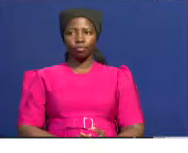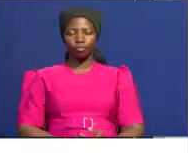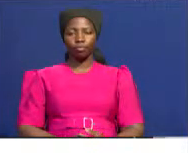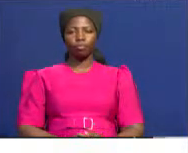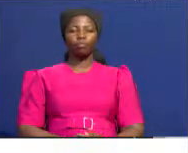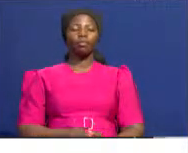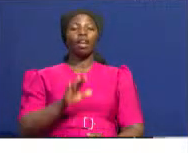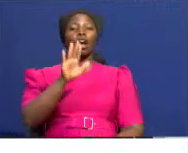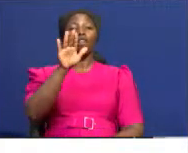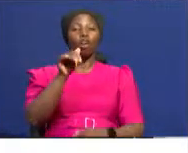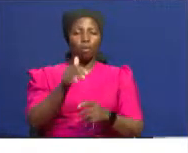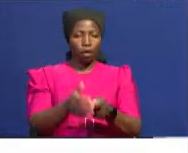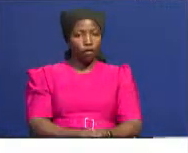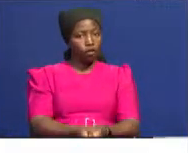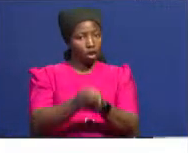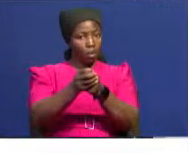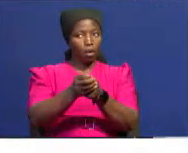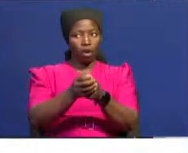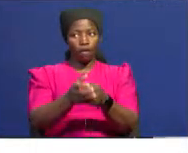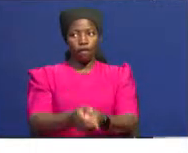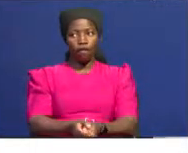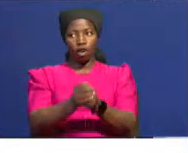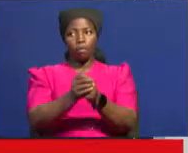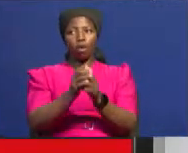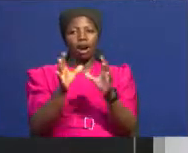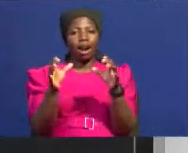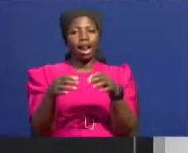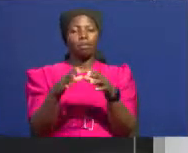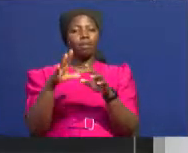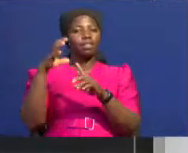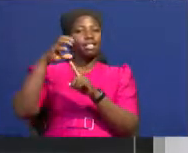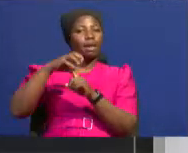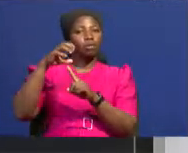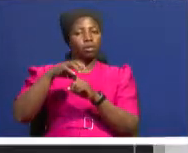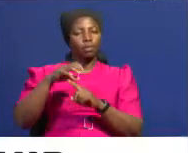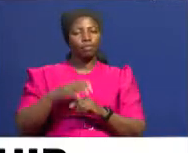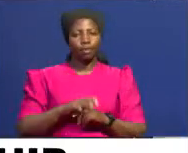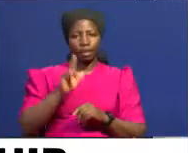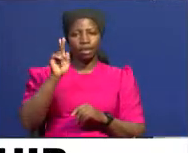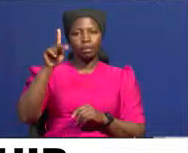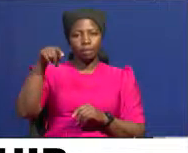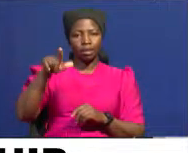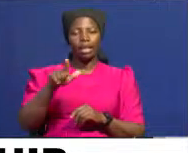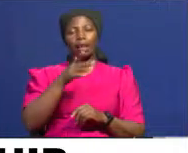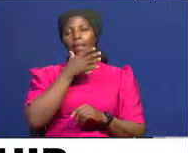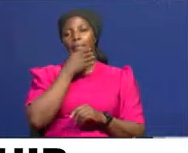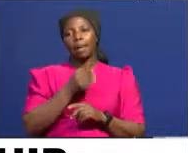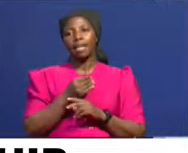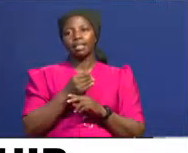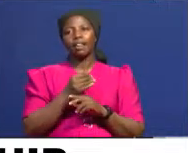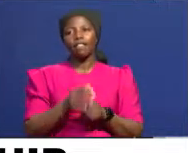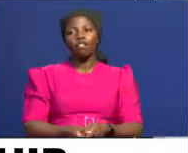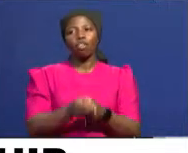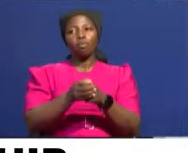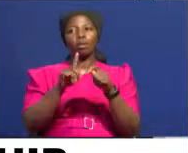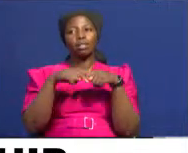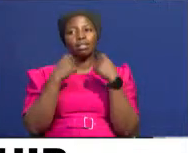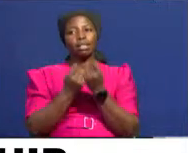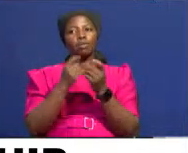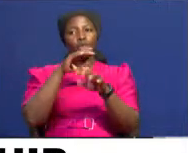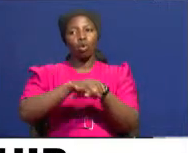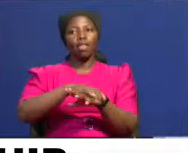Now, from the volleyball club championships, high-flying KPA men's volleyball team have booked a spot